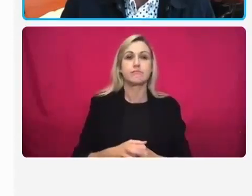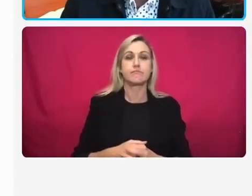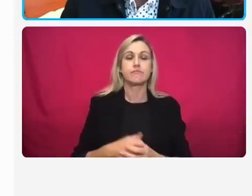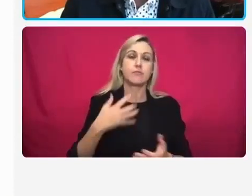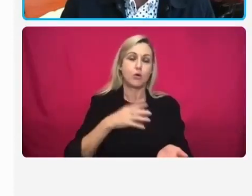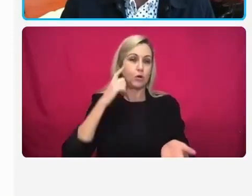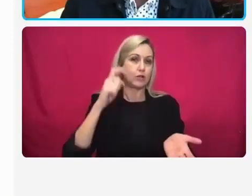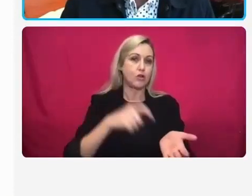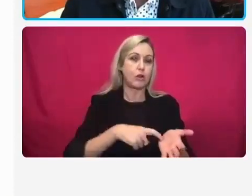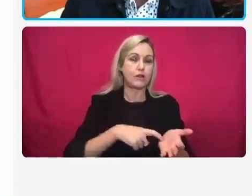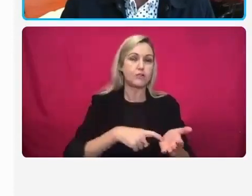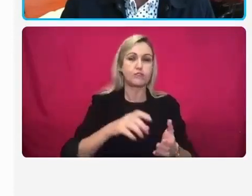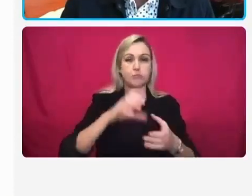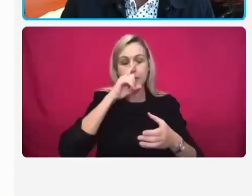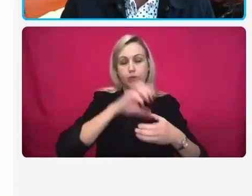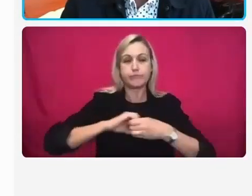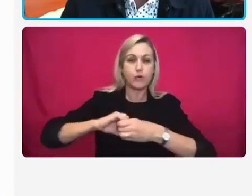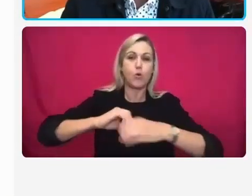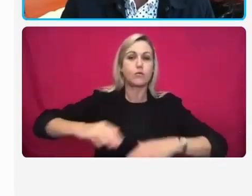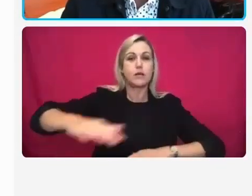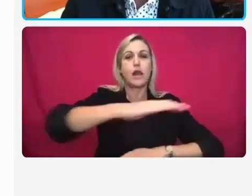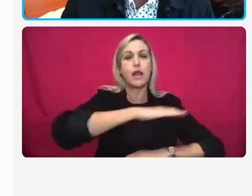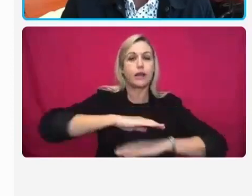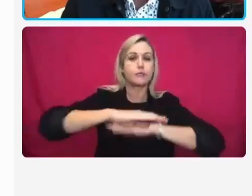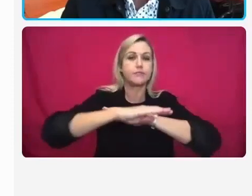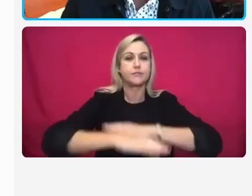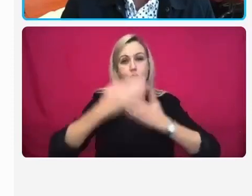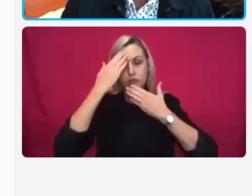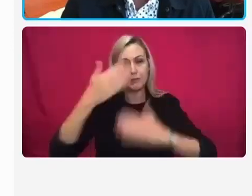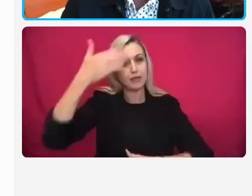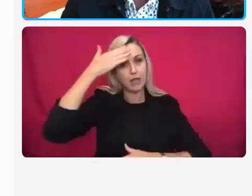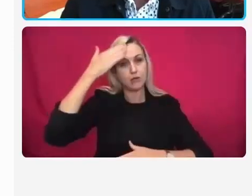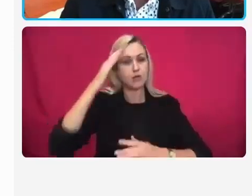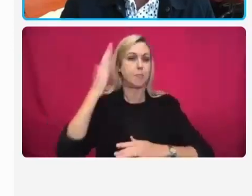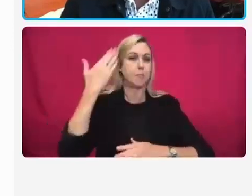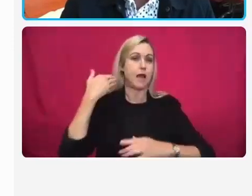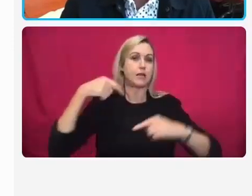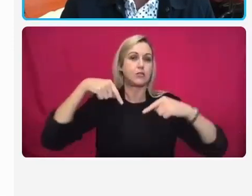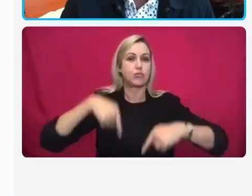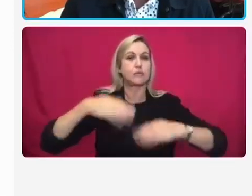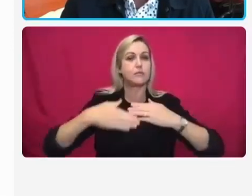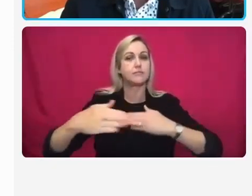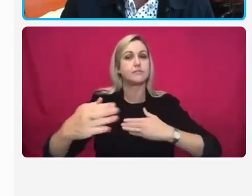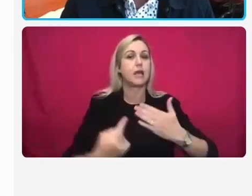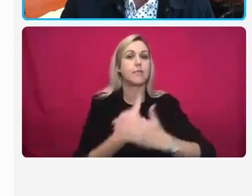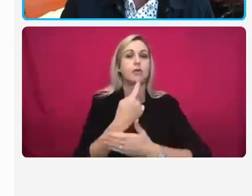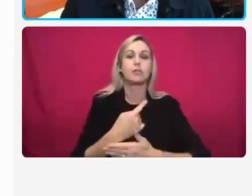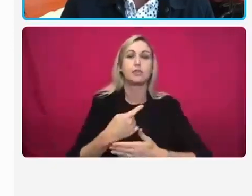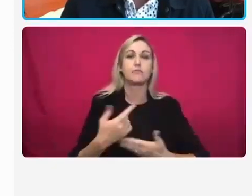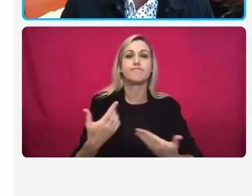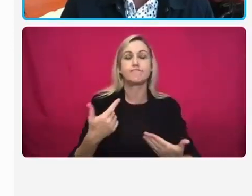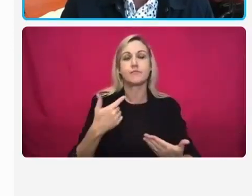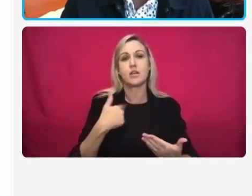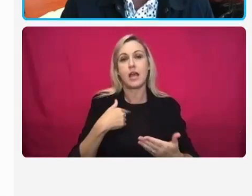and custodians of the lands on which we are meeting today and pay my respects to elders past, present and emerging. And I'd also like to extend